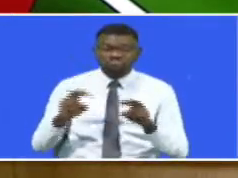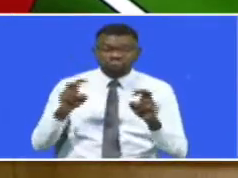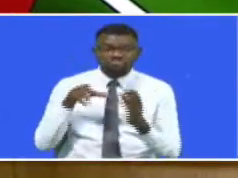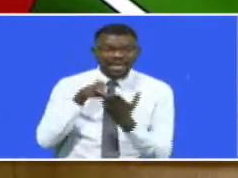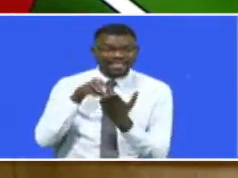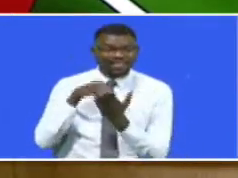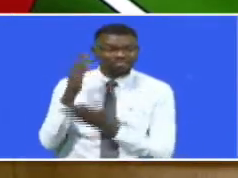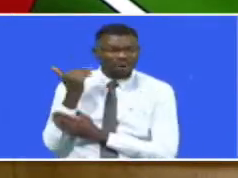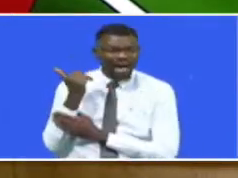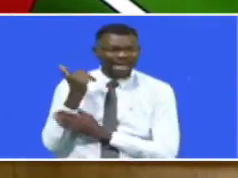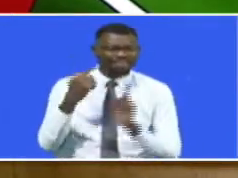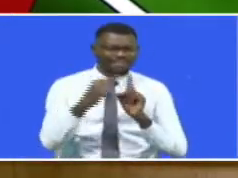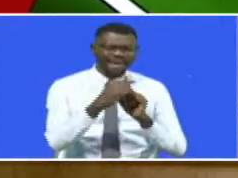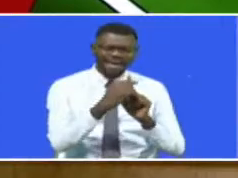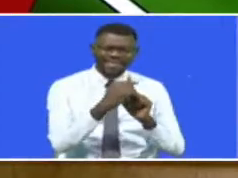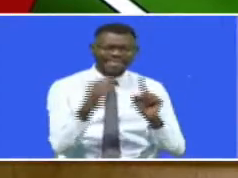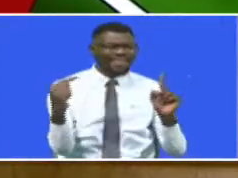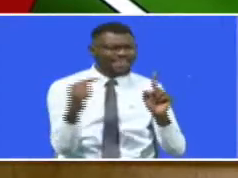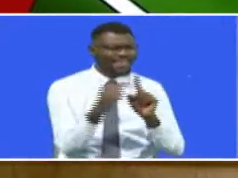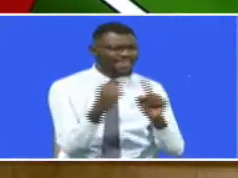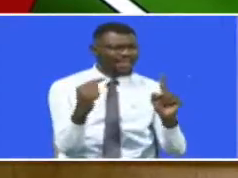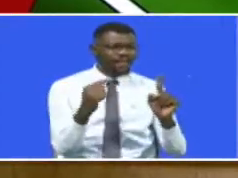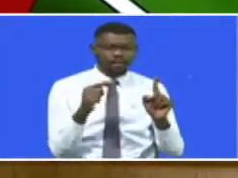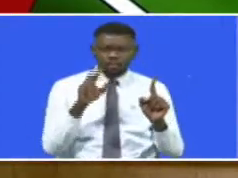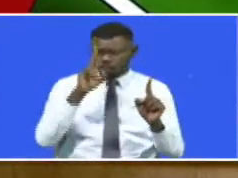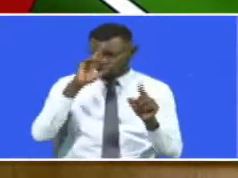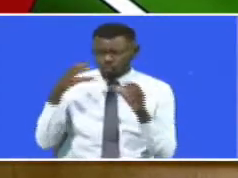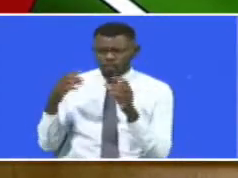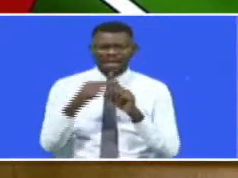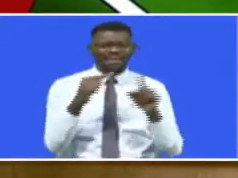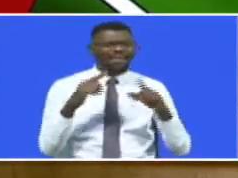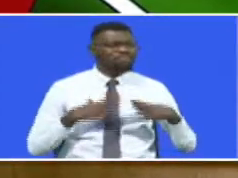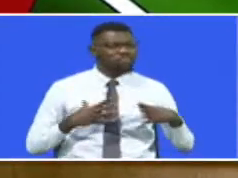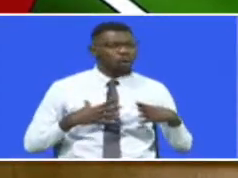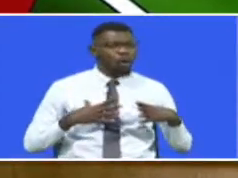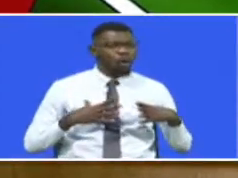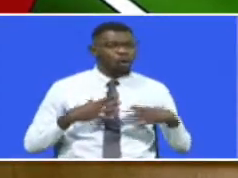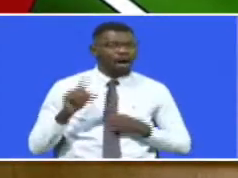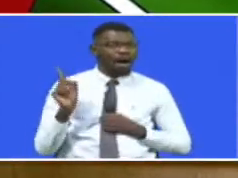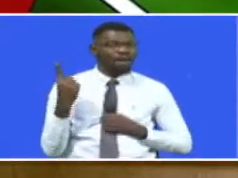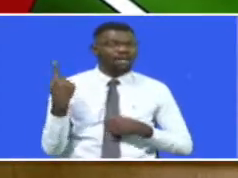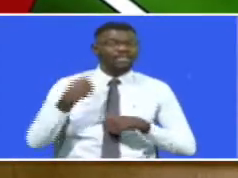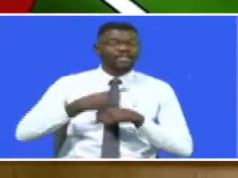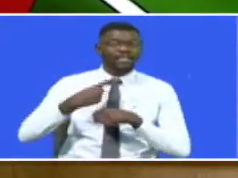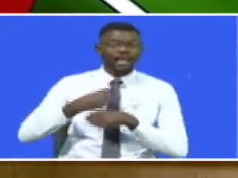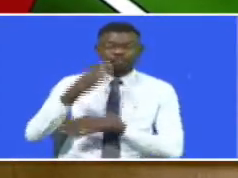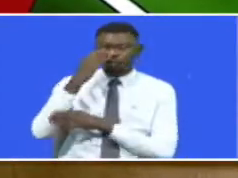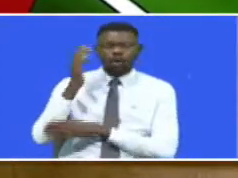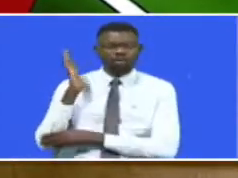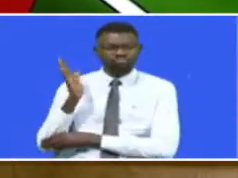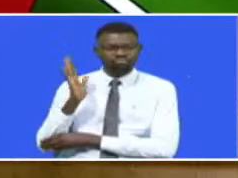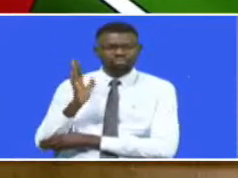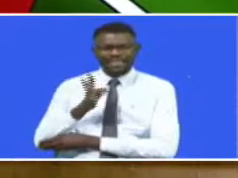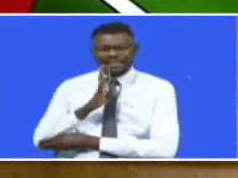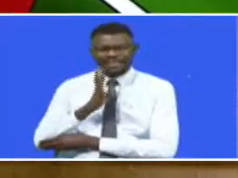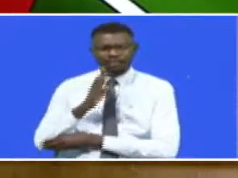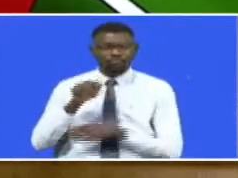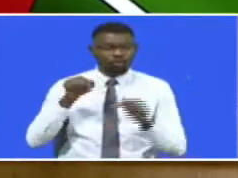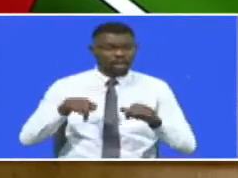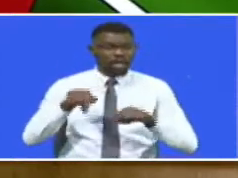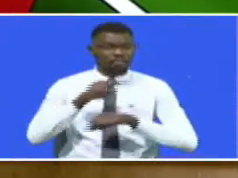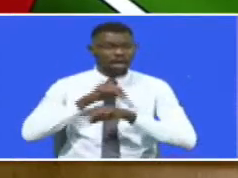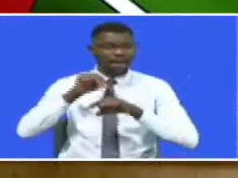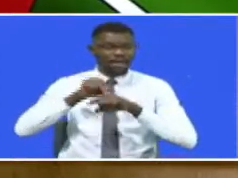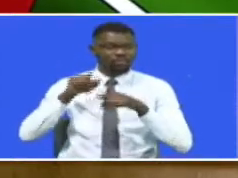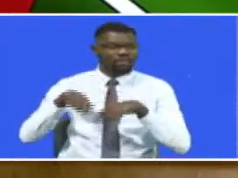alleged extrajudicial killings by police officers. In his very first Mashujaa Day celebrations address to the nation, the president